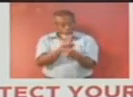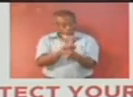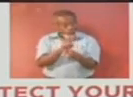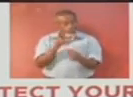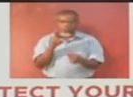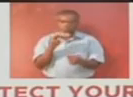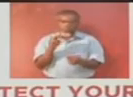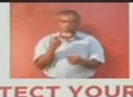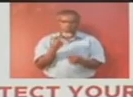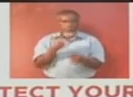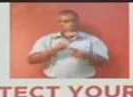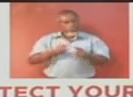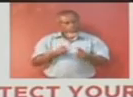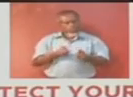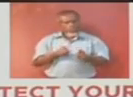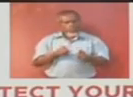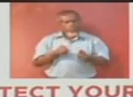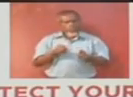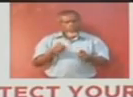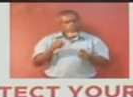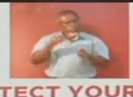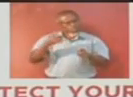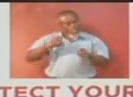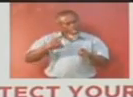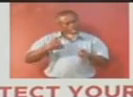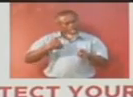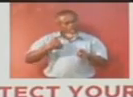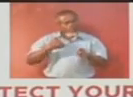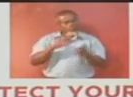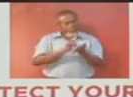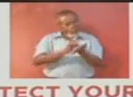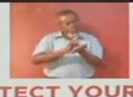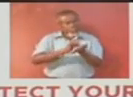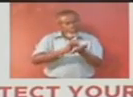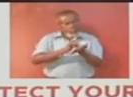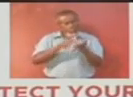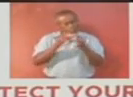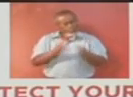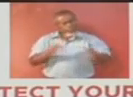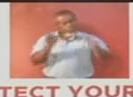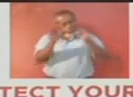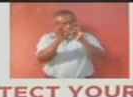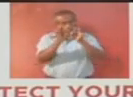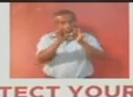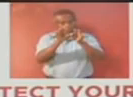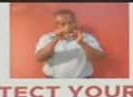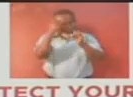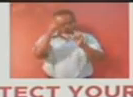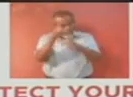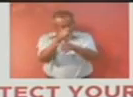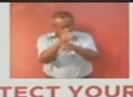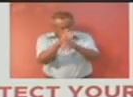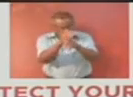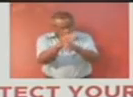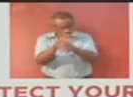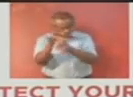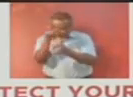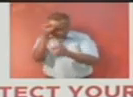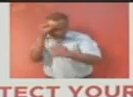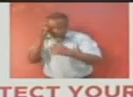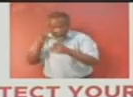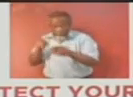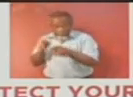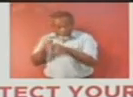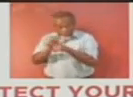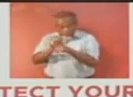to answer the broader question, yes, the medications that are needed for the care of the patients are available to them